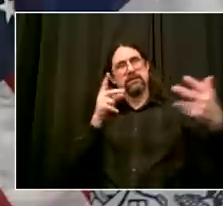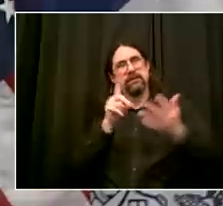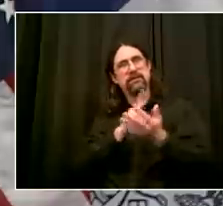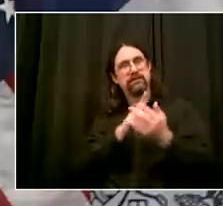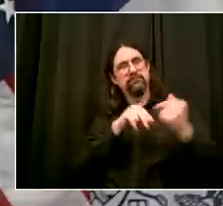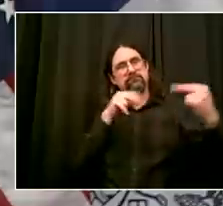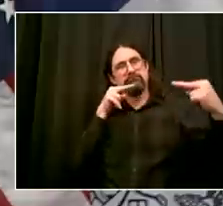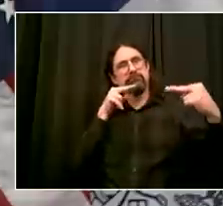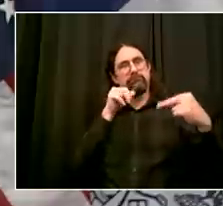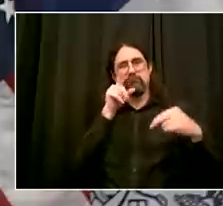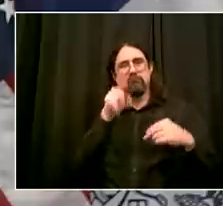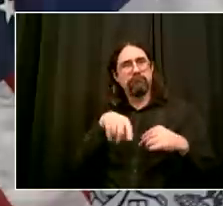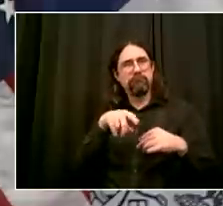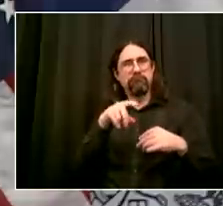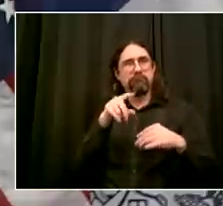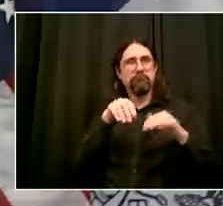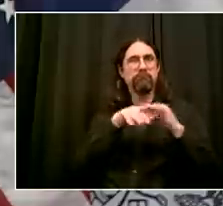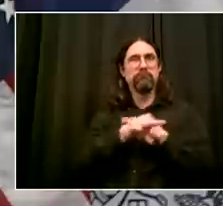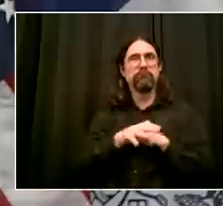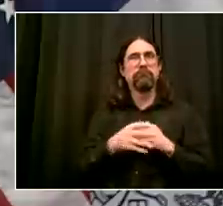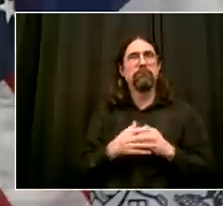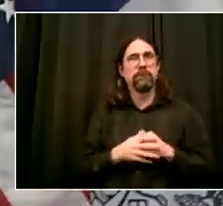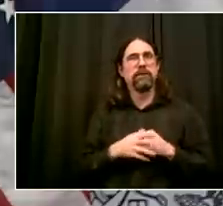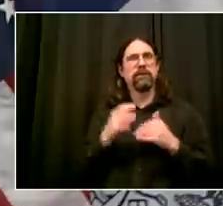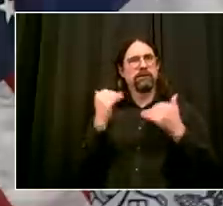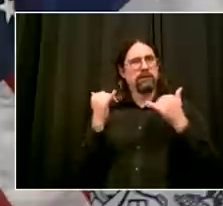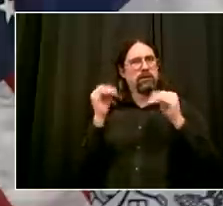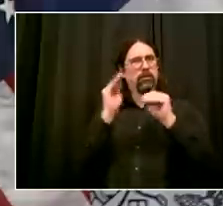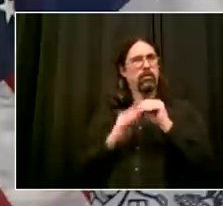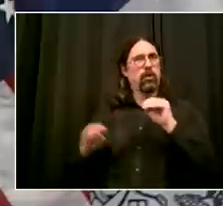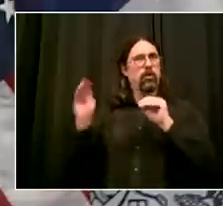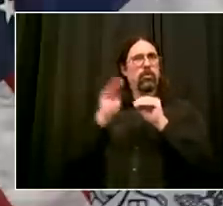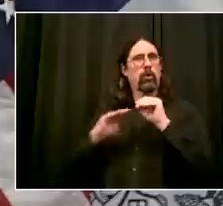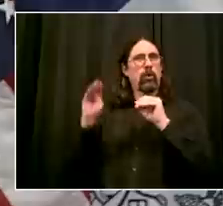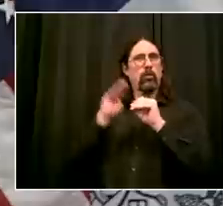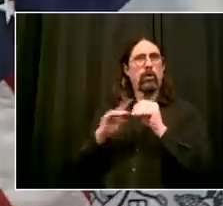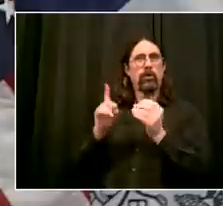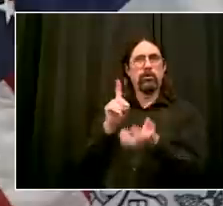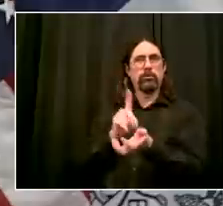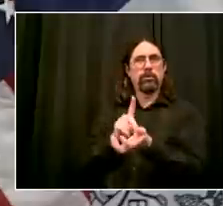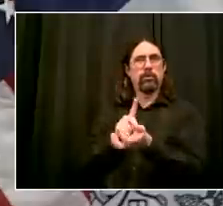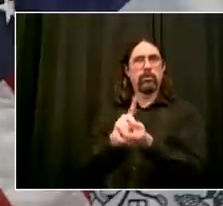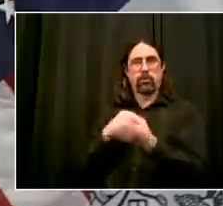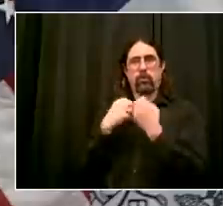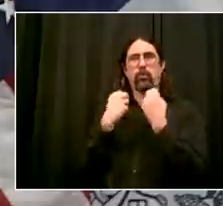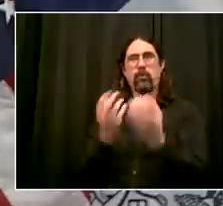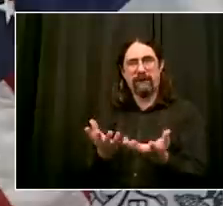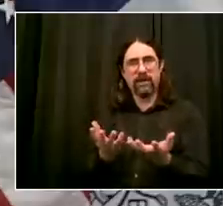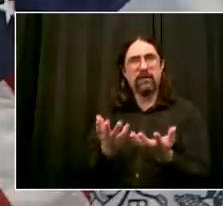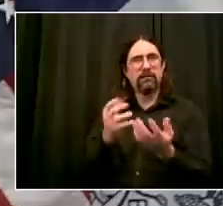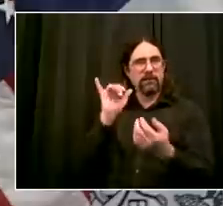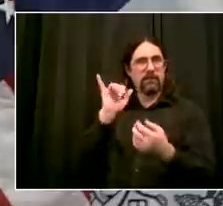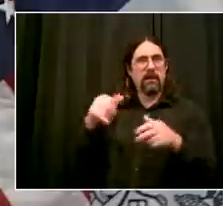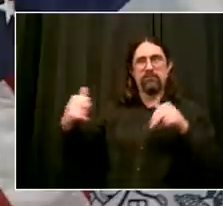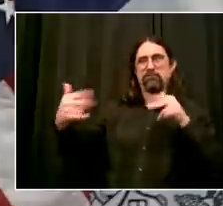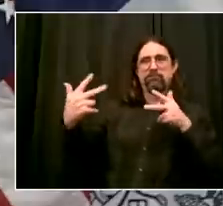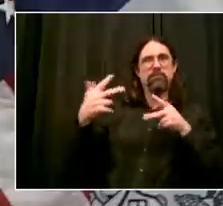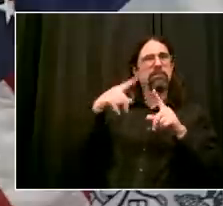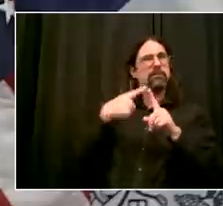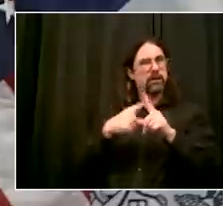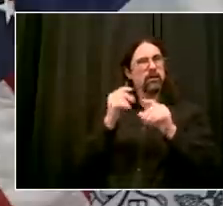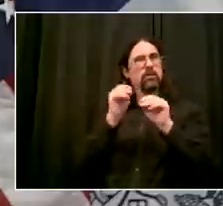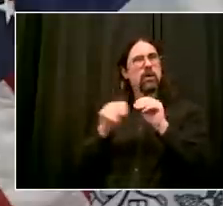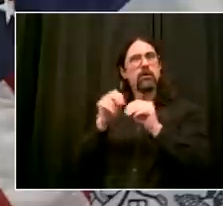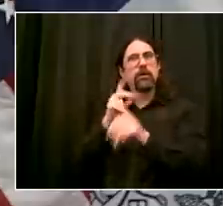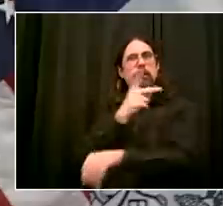to engage it. This is also a crucial way you can help seniors and folks with pre-existing conditions without them having to leave their